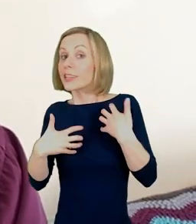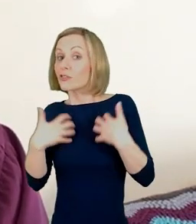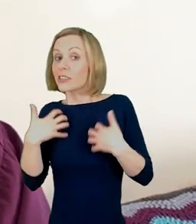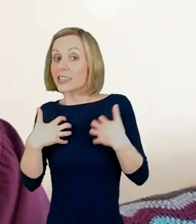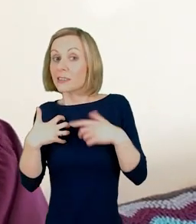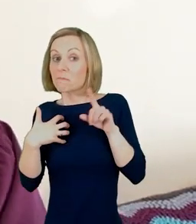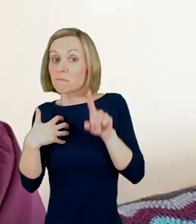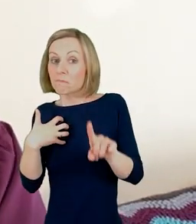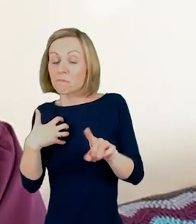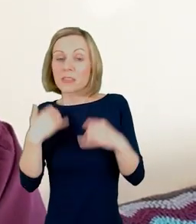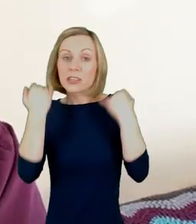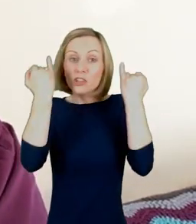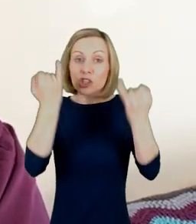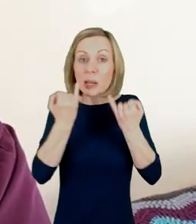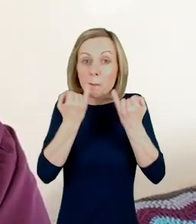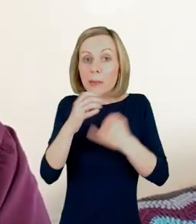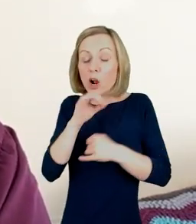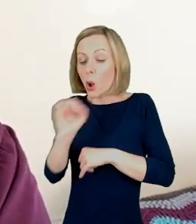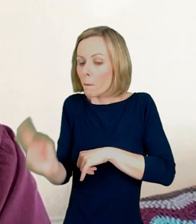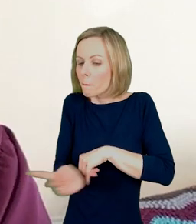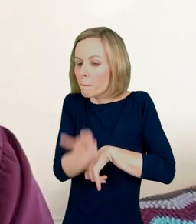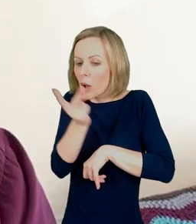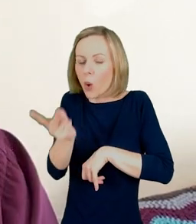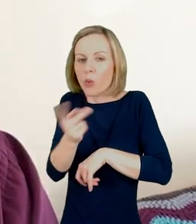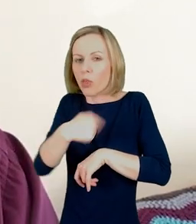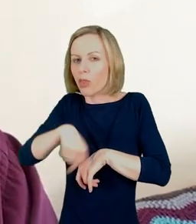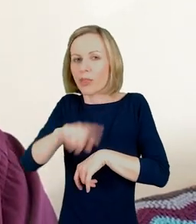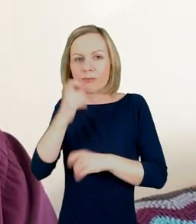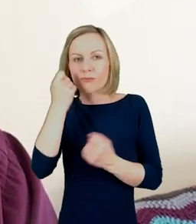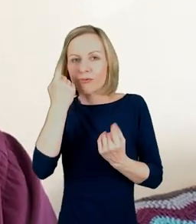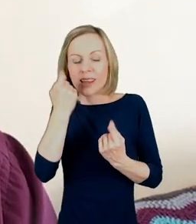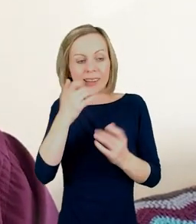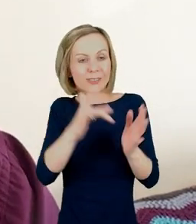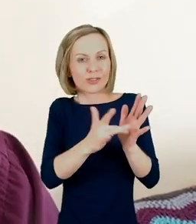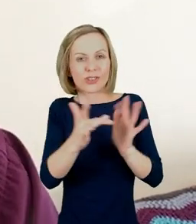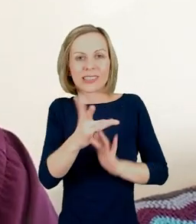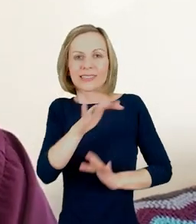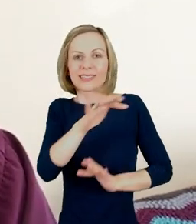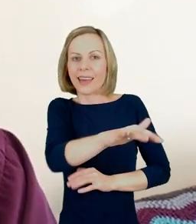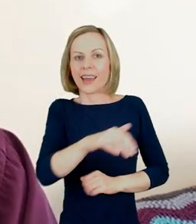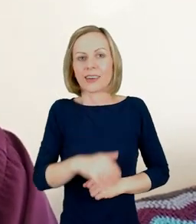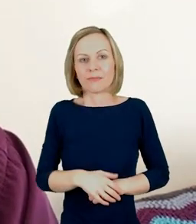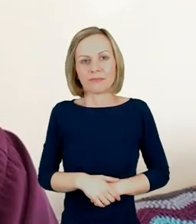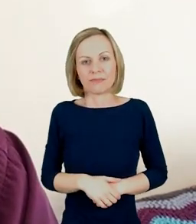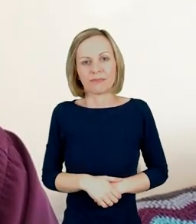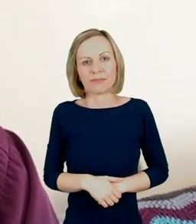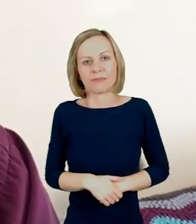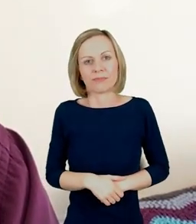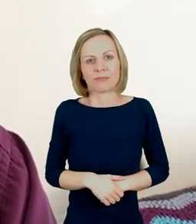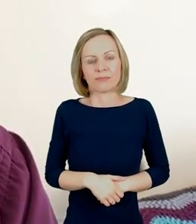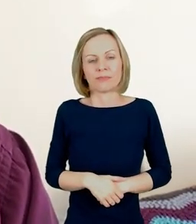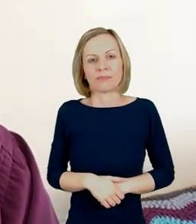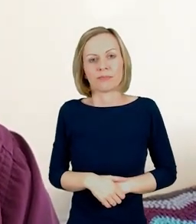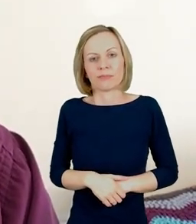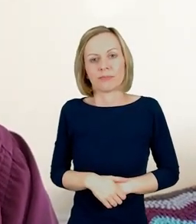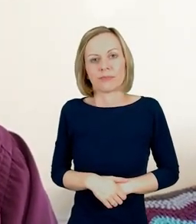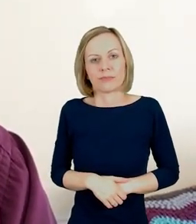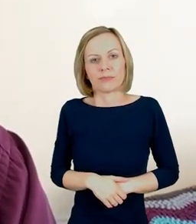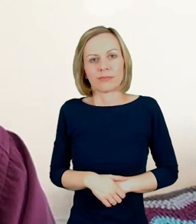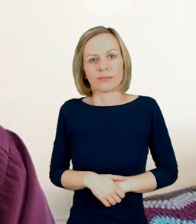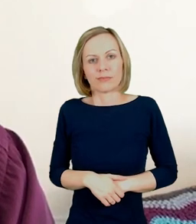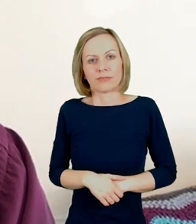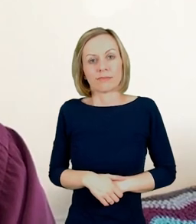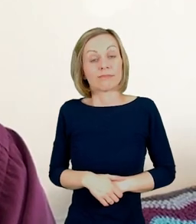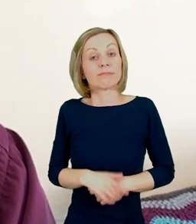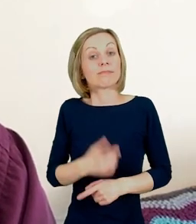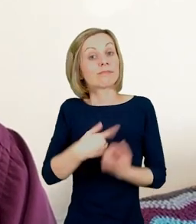tellingly, neither the sheep nor the goats recognize Jesus in the needy. To hear with our